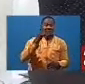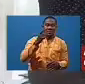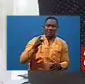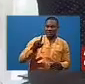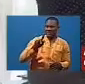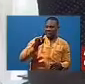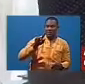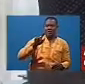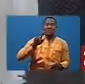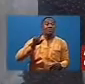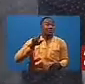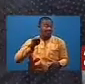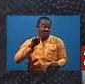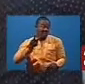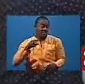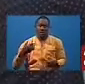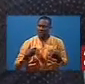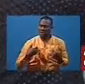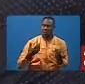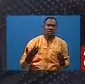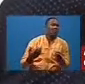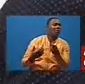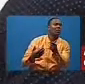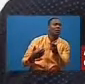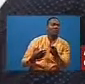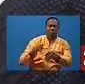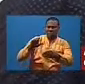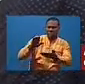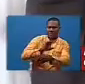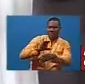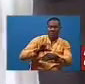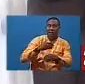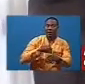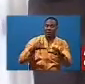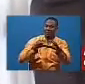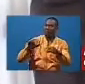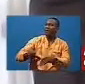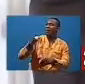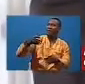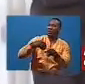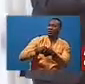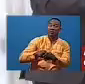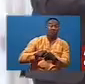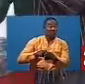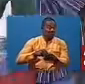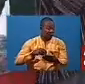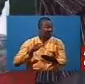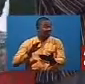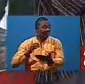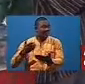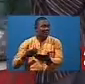the TV category and was presented with a desktop computer and a plaque. The others include Daily Graphic,